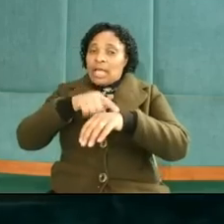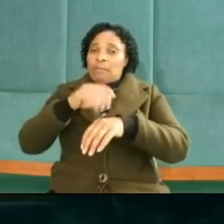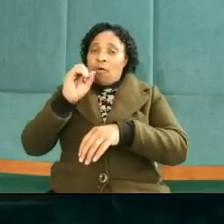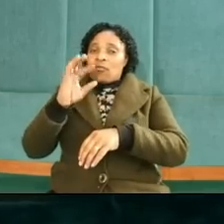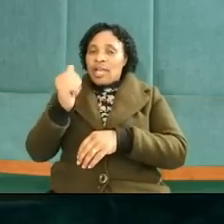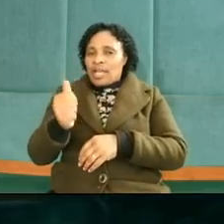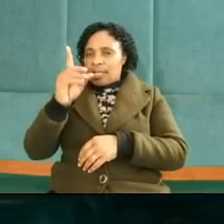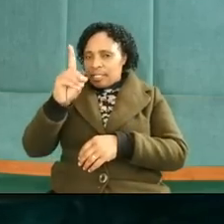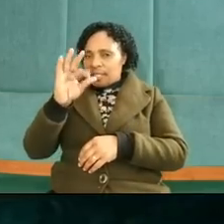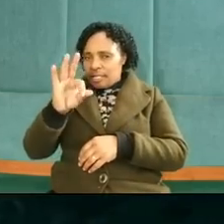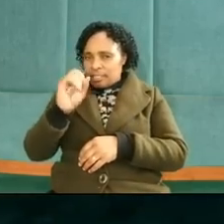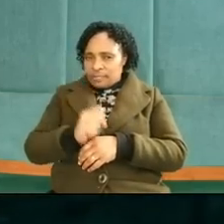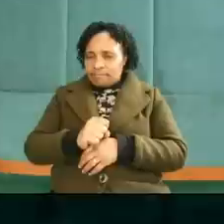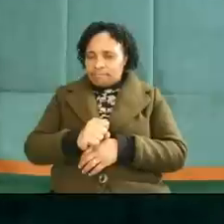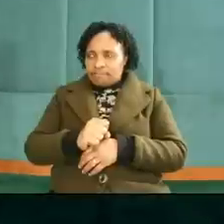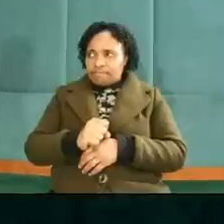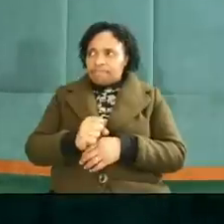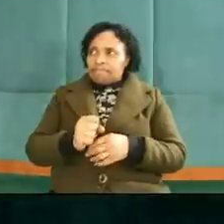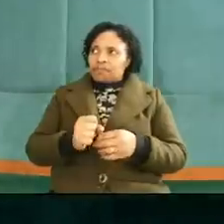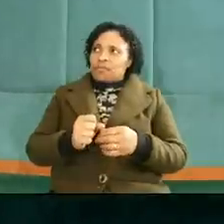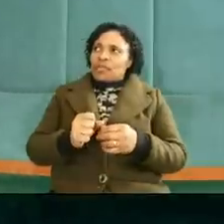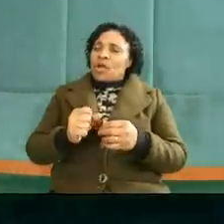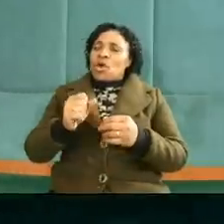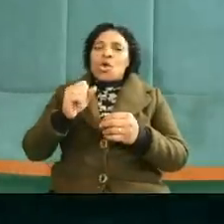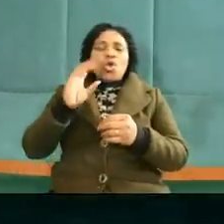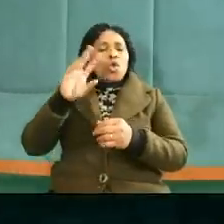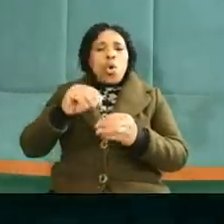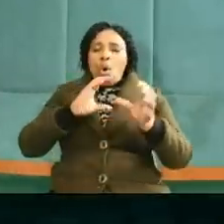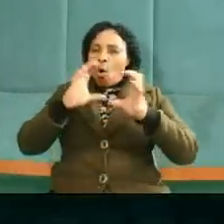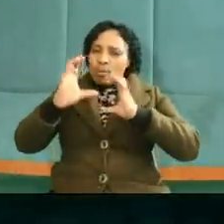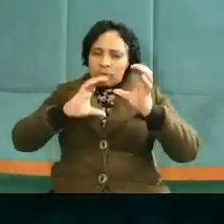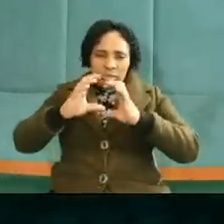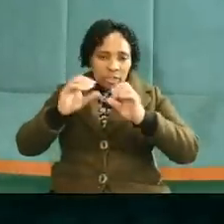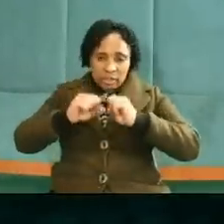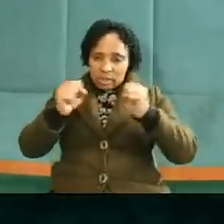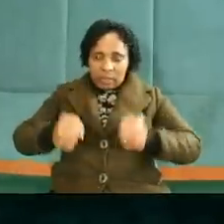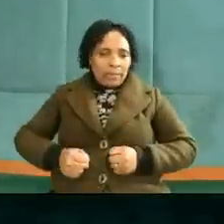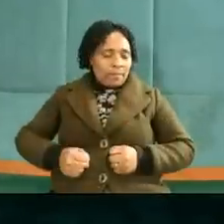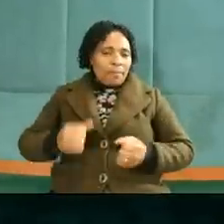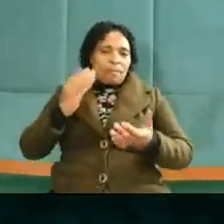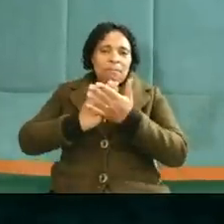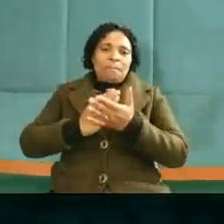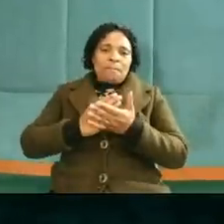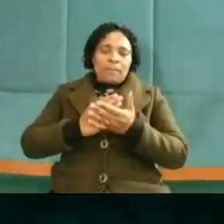AD 30. In AD 30, they had no communication system.